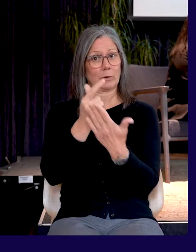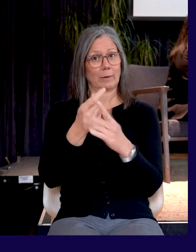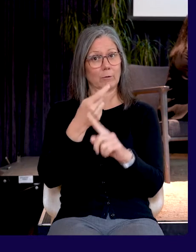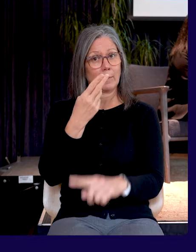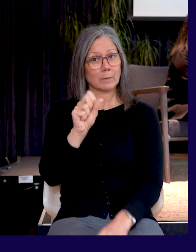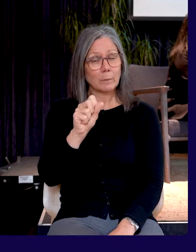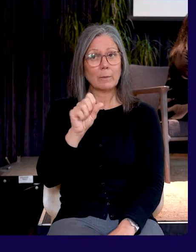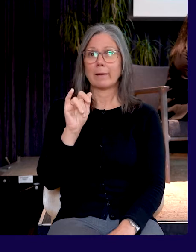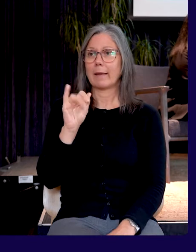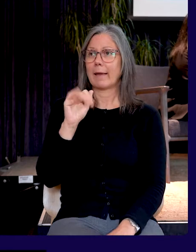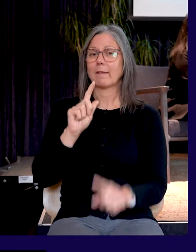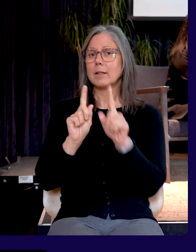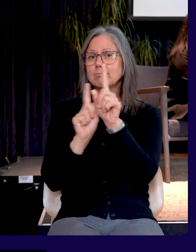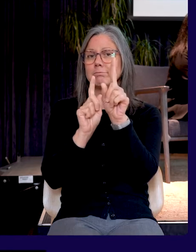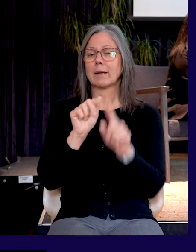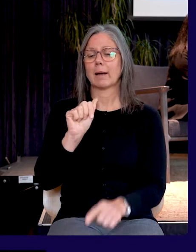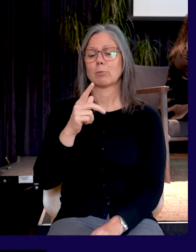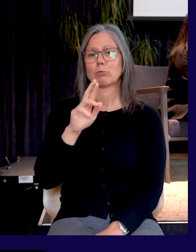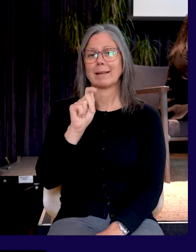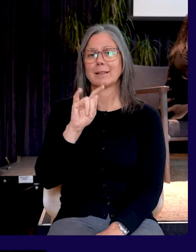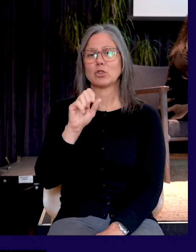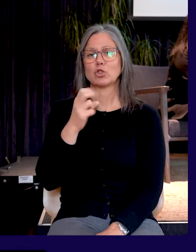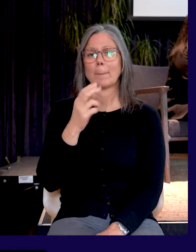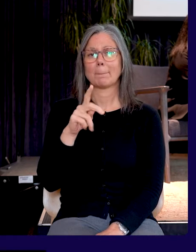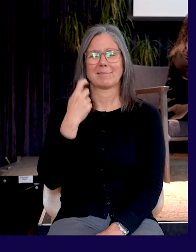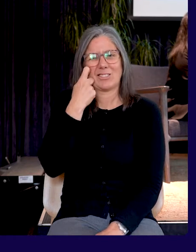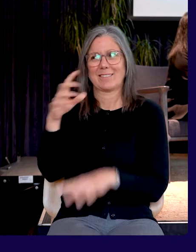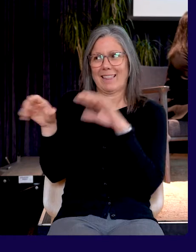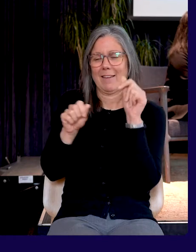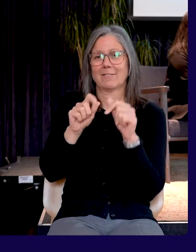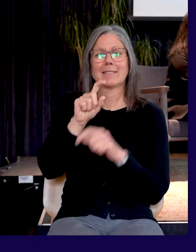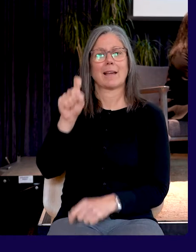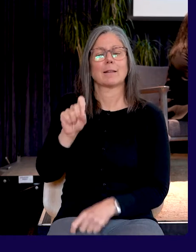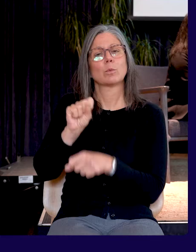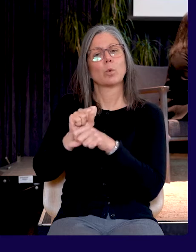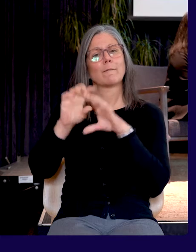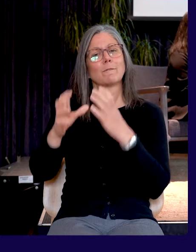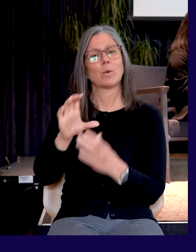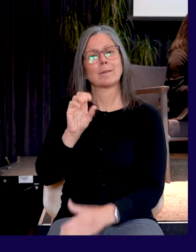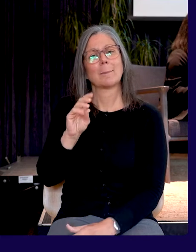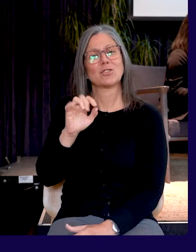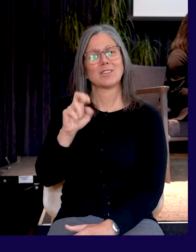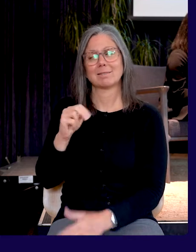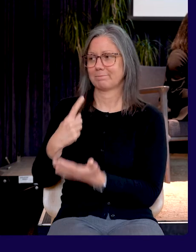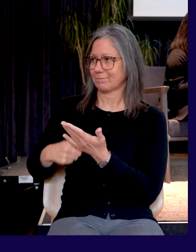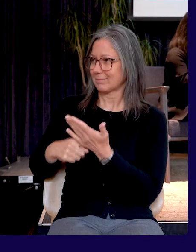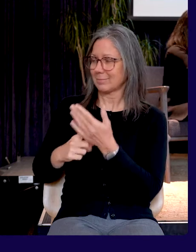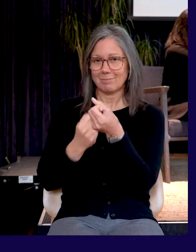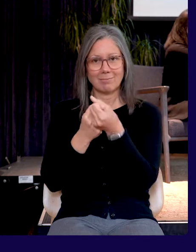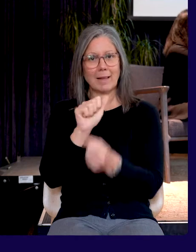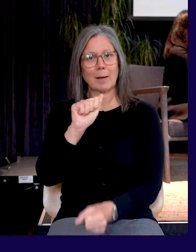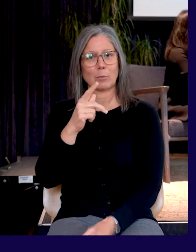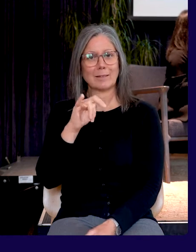school, whether it's an apprenticeship. I actually just left the Texas Workforce Commission talking about apprenticeships and getting, they were giving